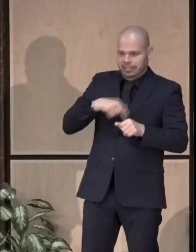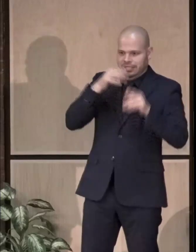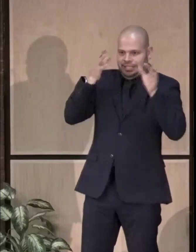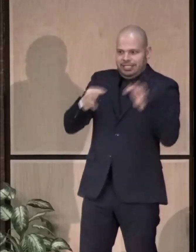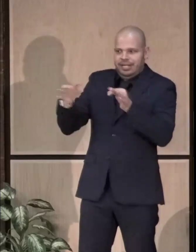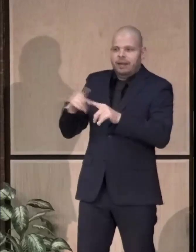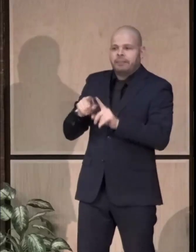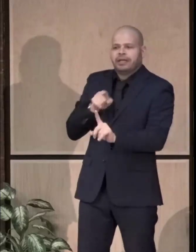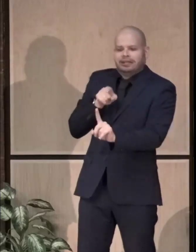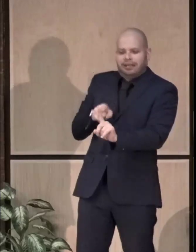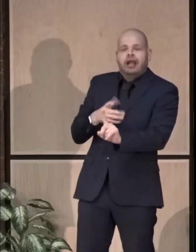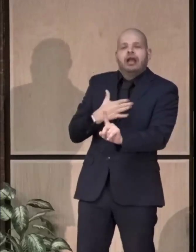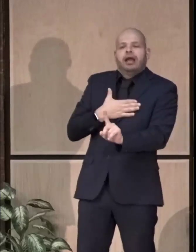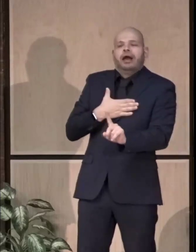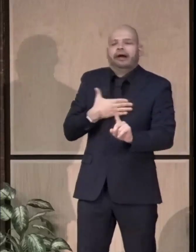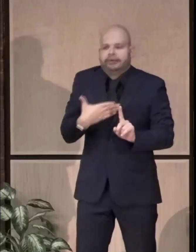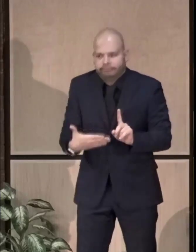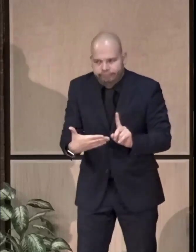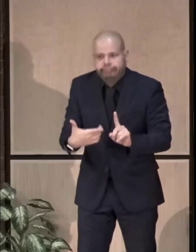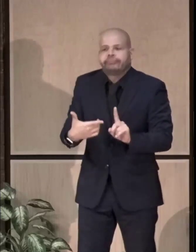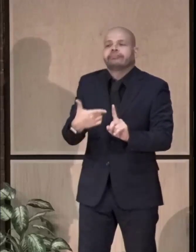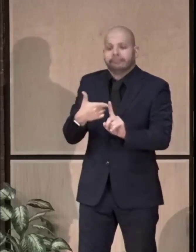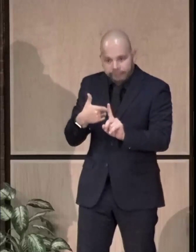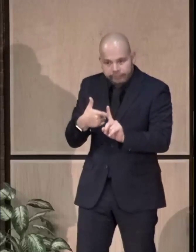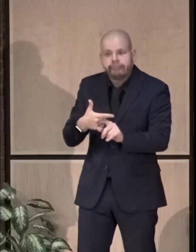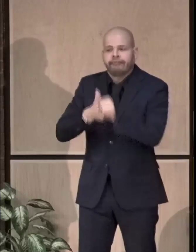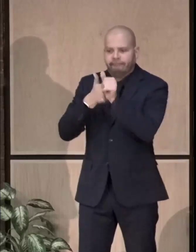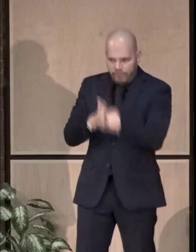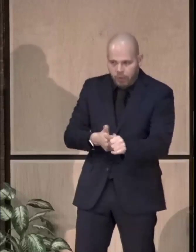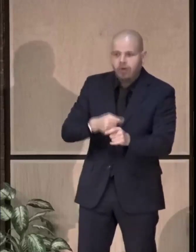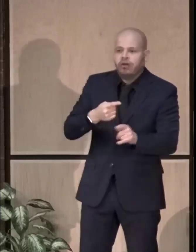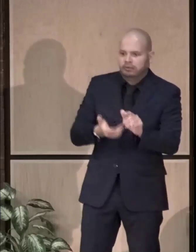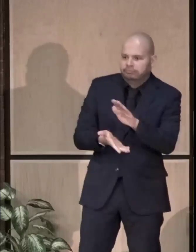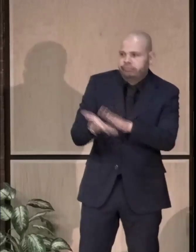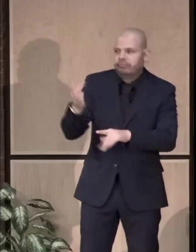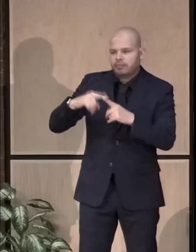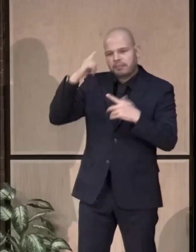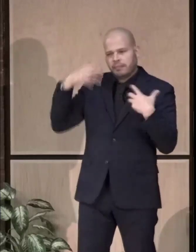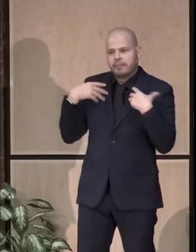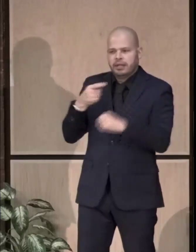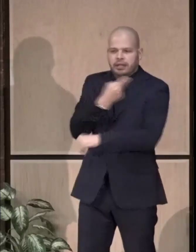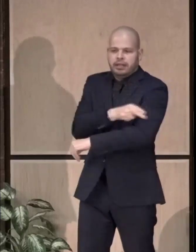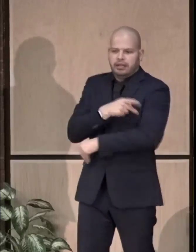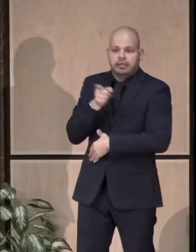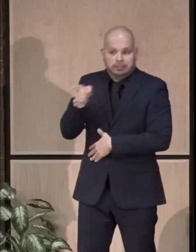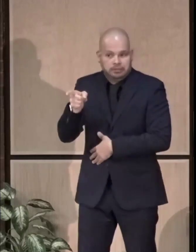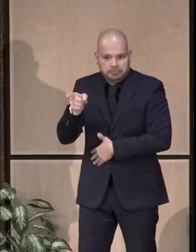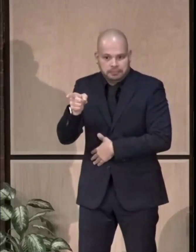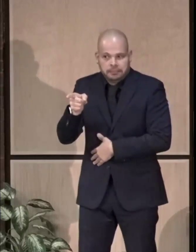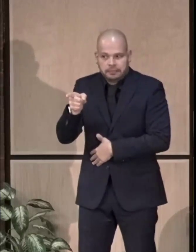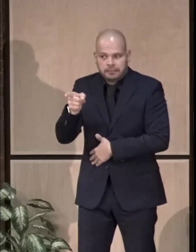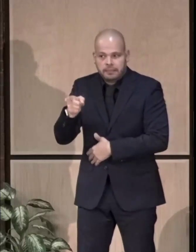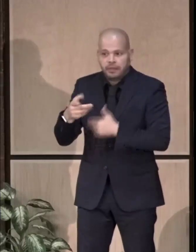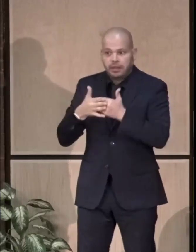we didn't need to figure out the next step because he did end up complying with us. So that's what actually ended up happening. So